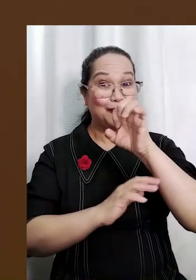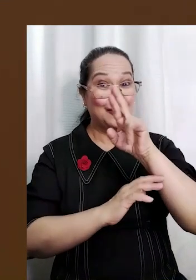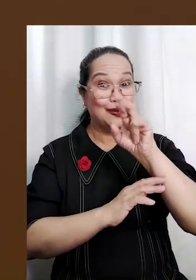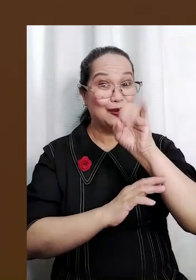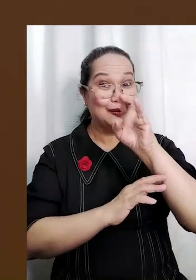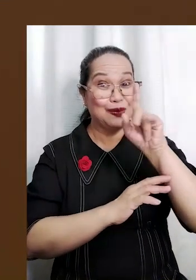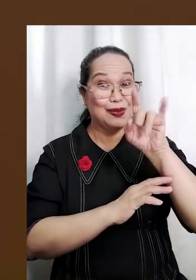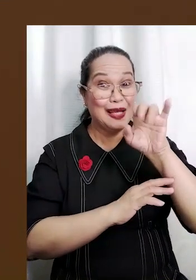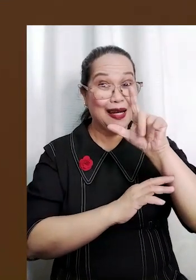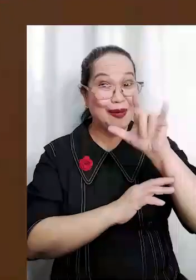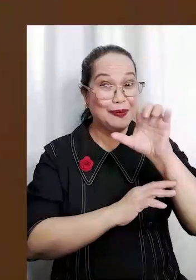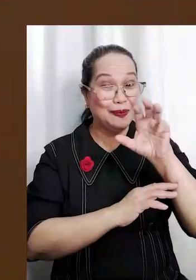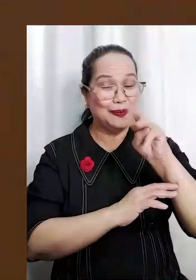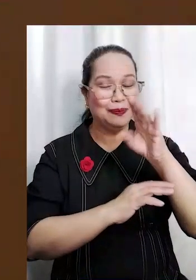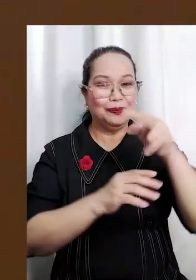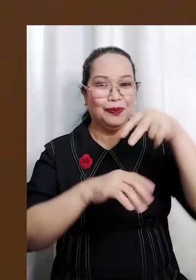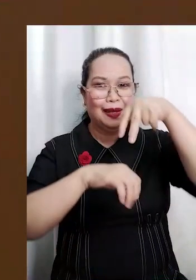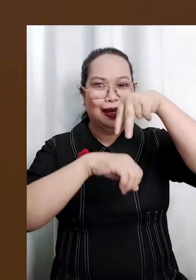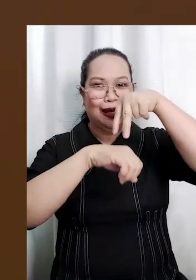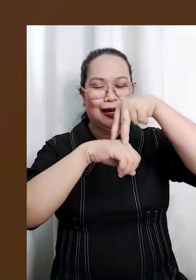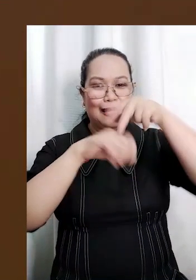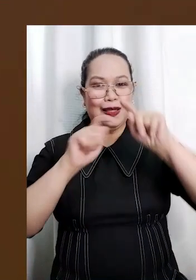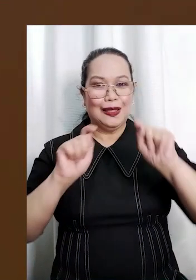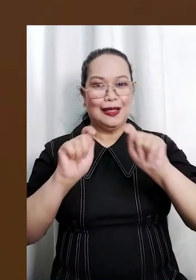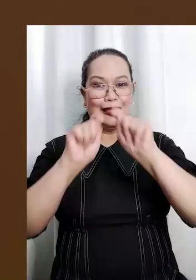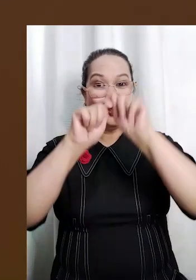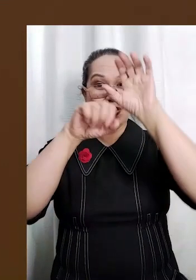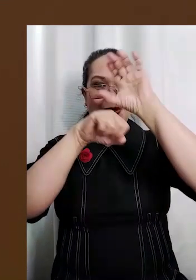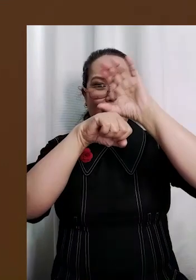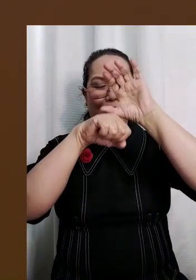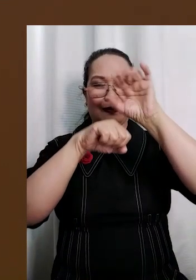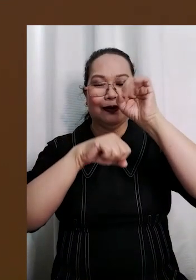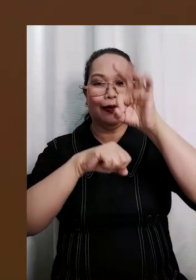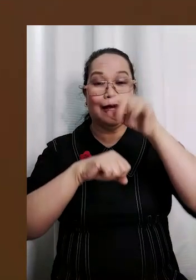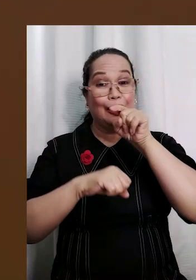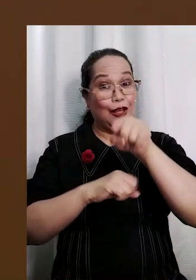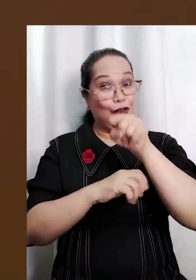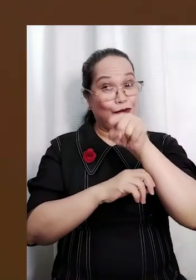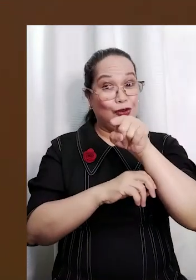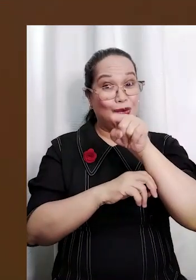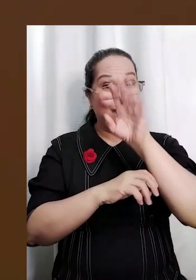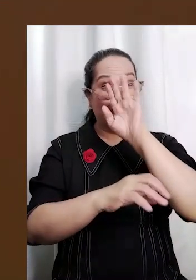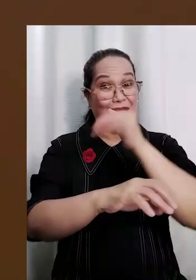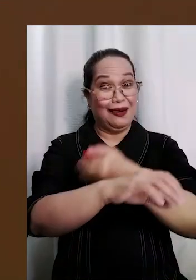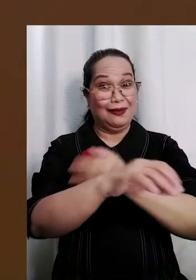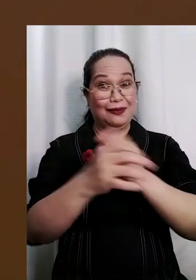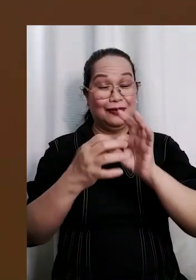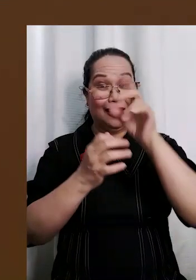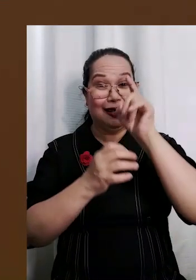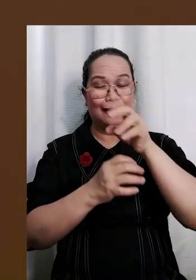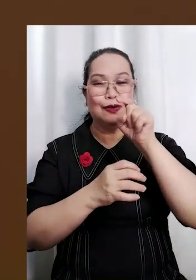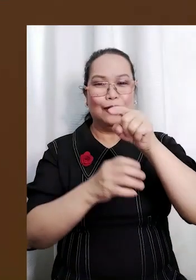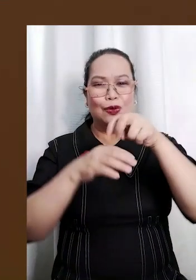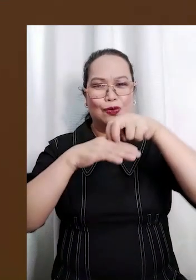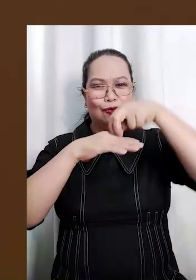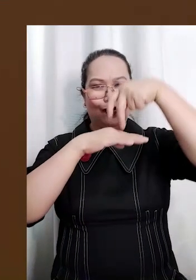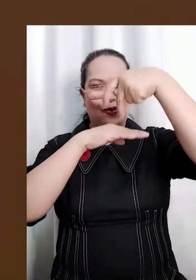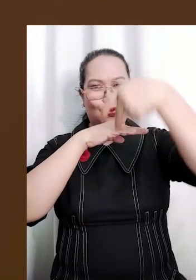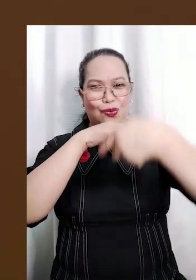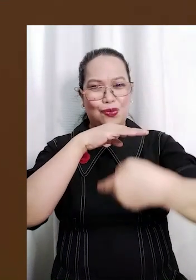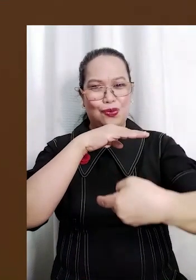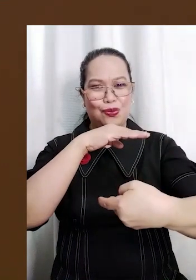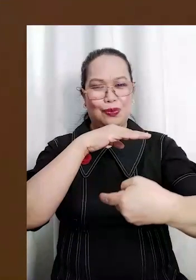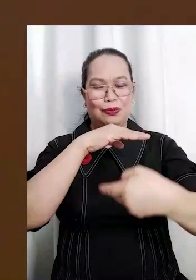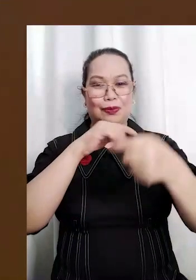him stand on the highest point of the temple. "If you are the Son of God," he said, "throw yourself down from here, for it